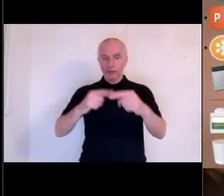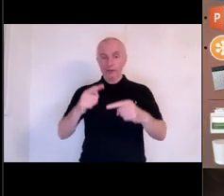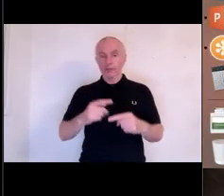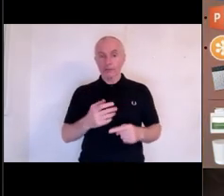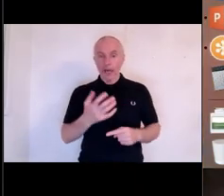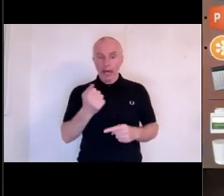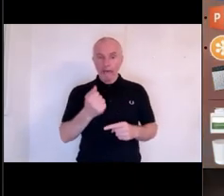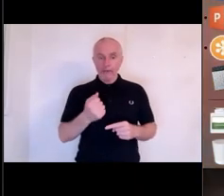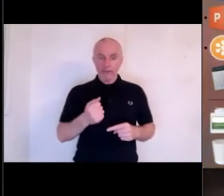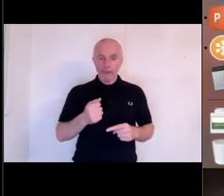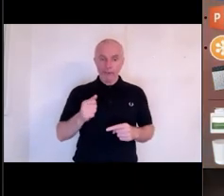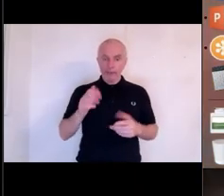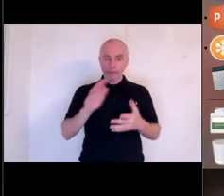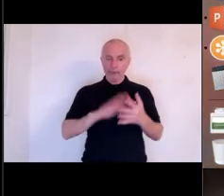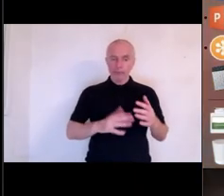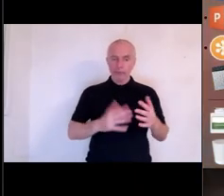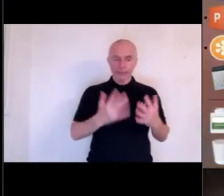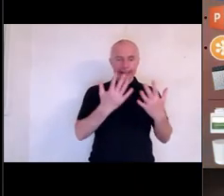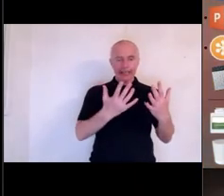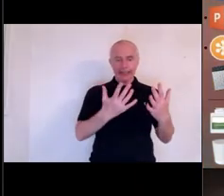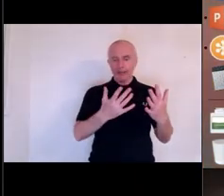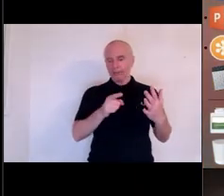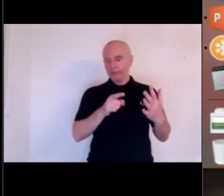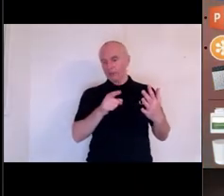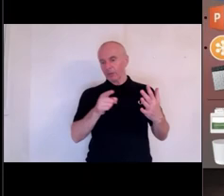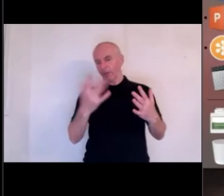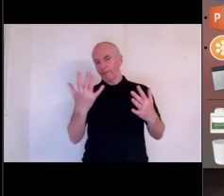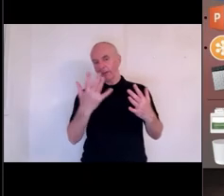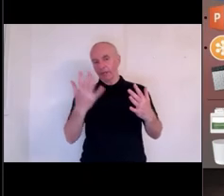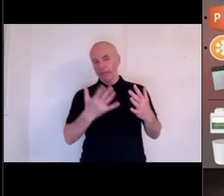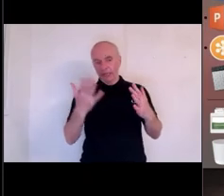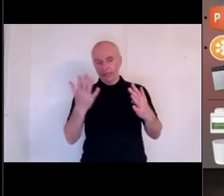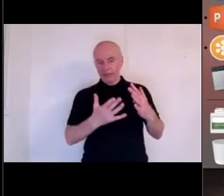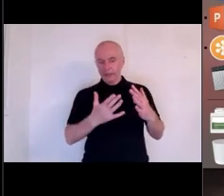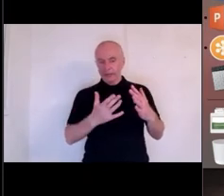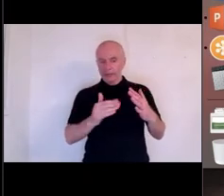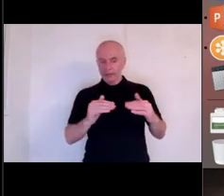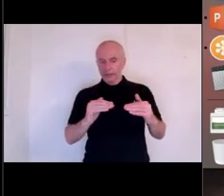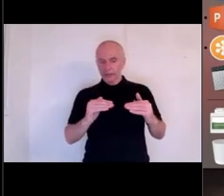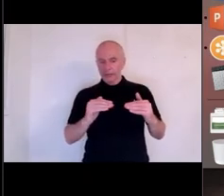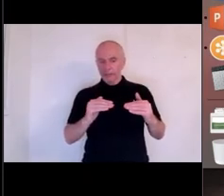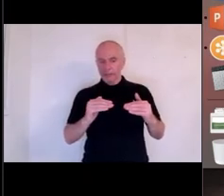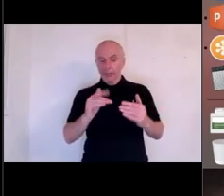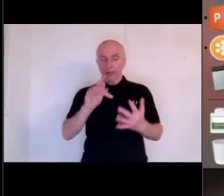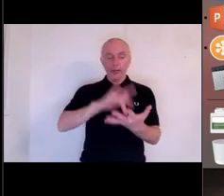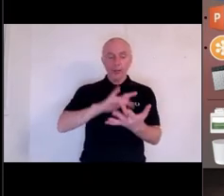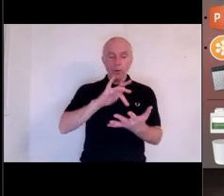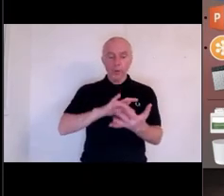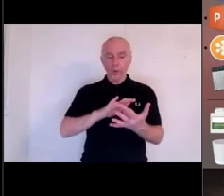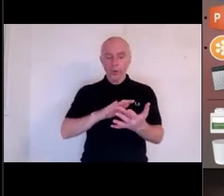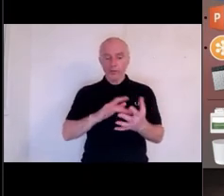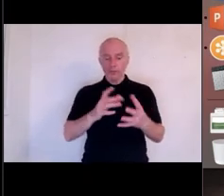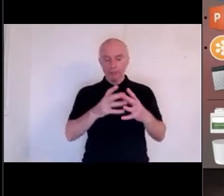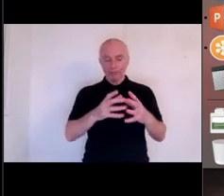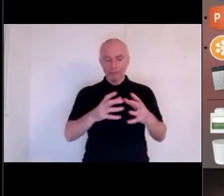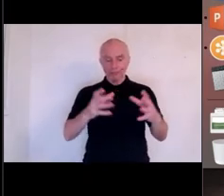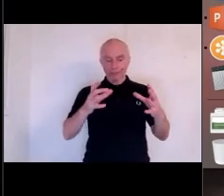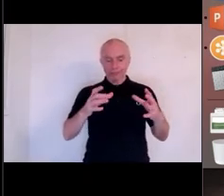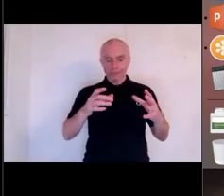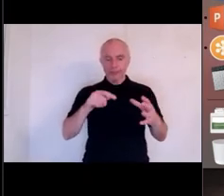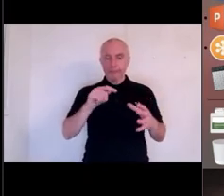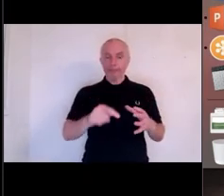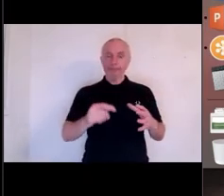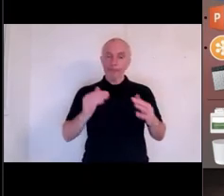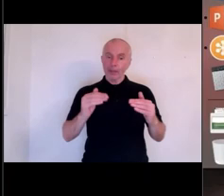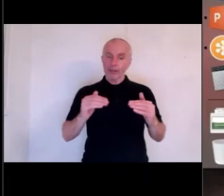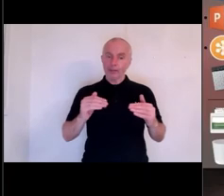at the order of 10 to the 15 and going up as we get to the centre of the core. And so that's why we use research reactors. Some of the highest sort